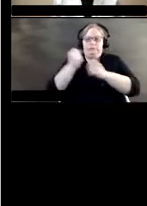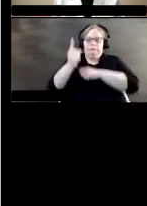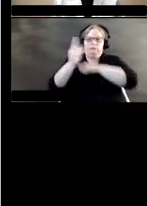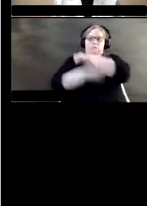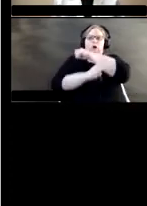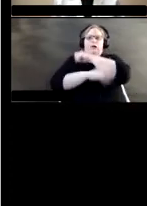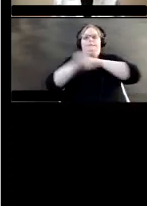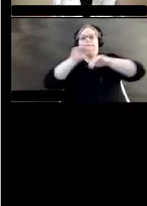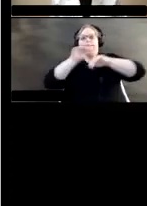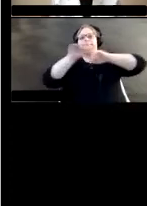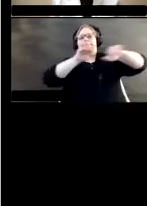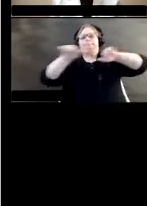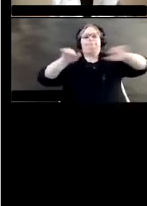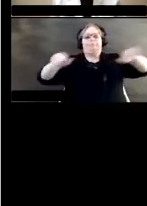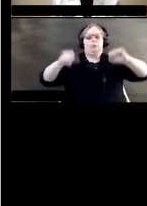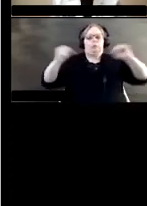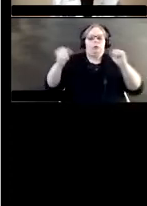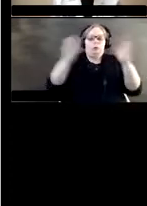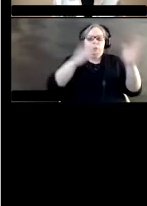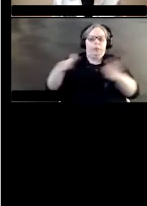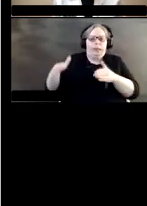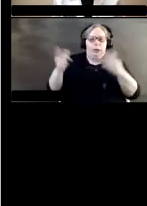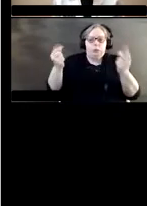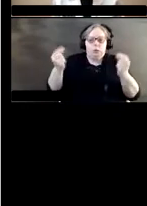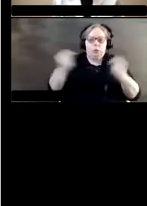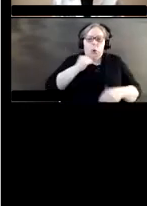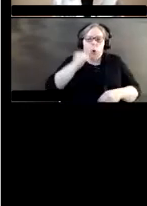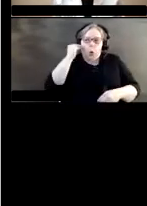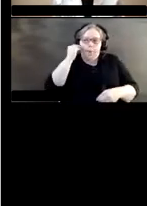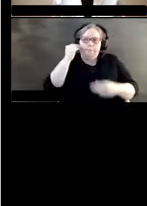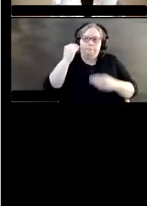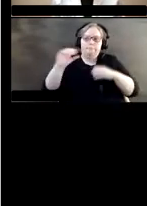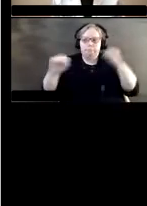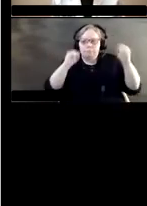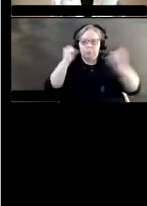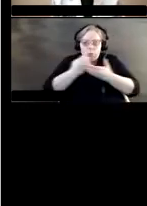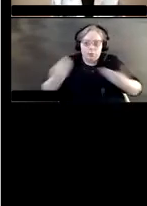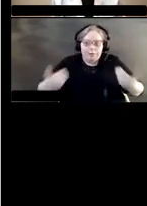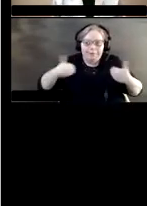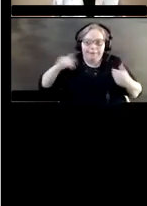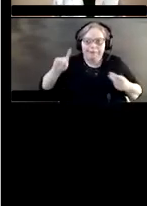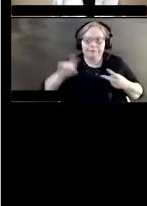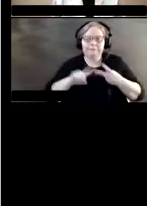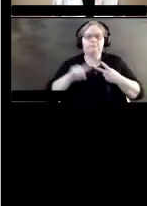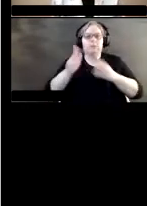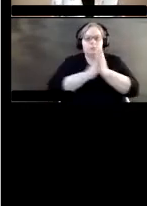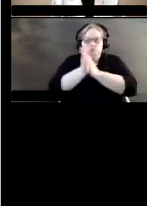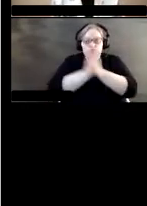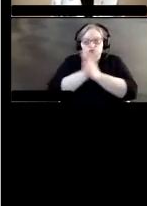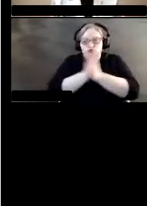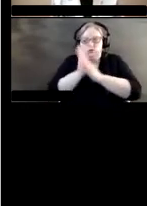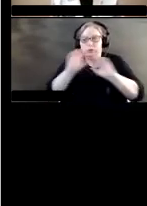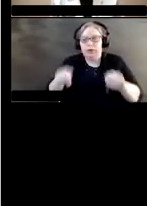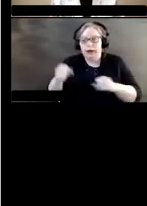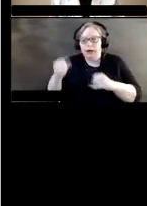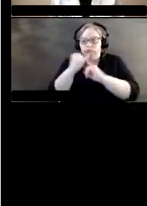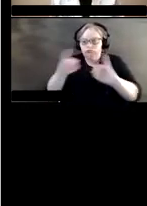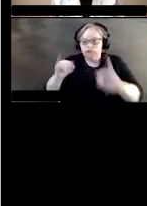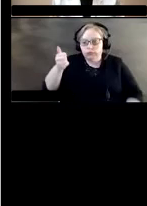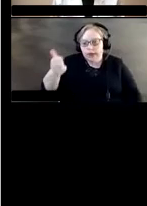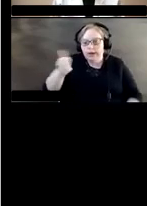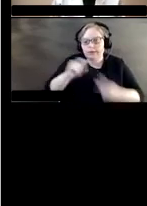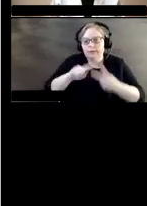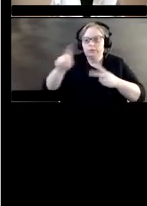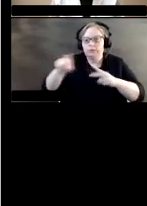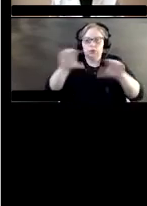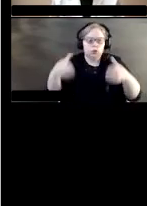winter plan with people. What do you have at home for equipment? How motivated are you to do it on your own? Or do you need a group